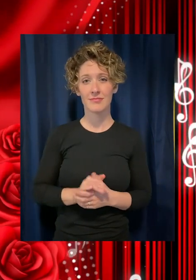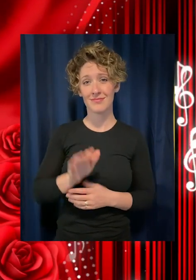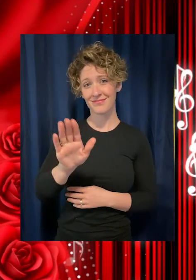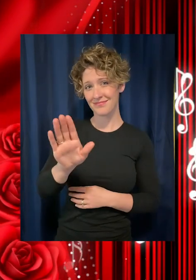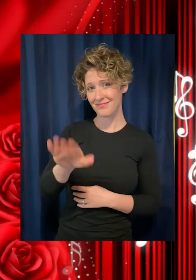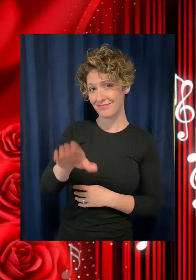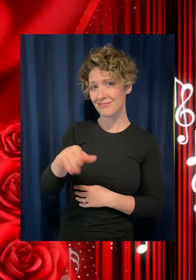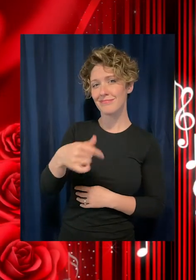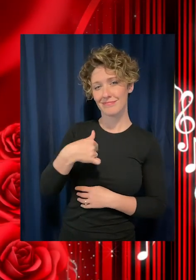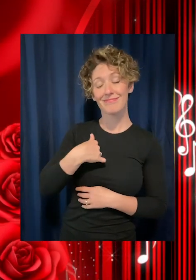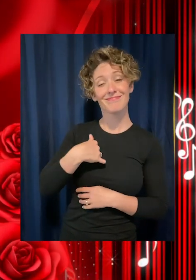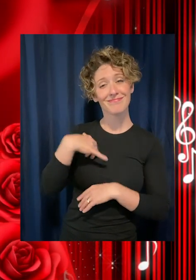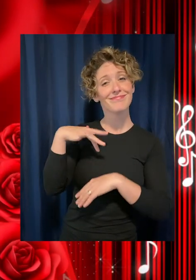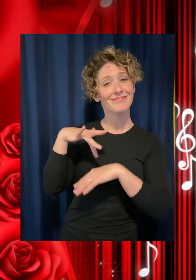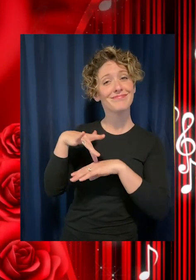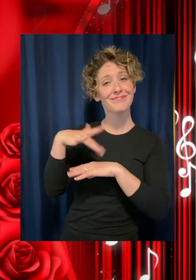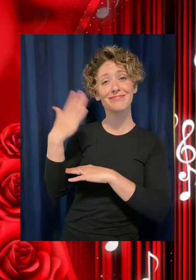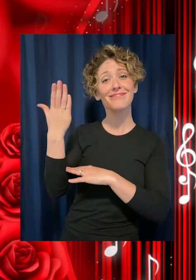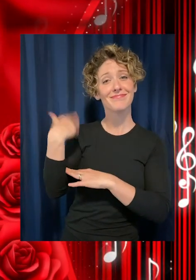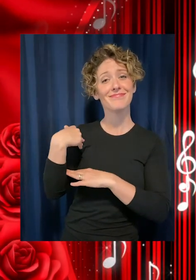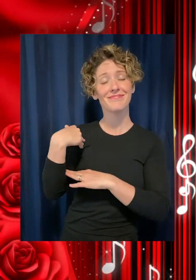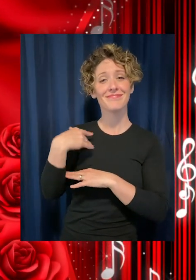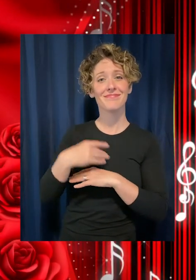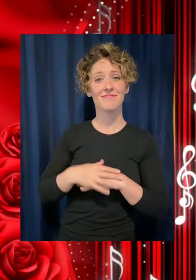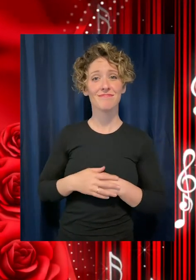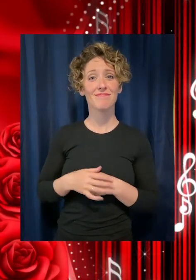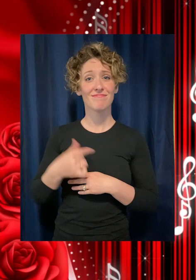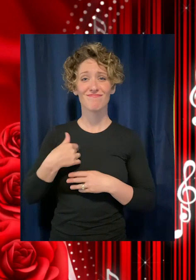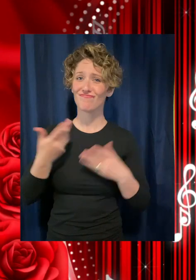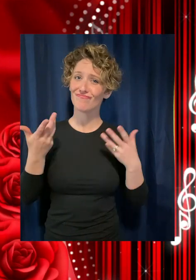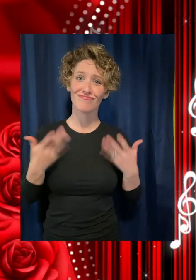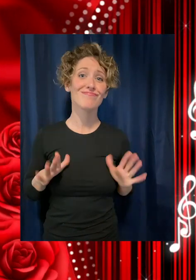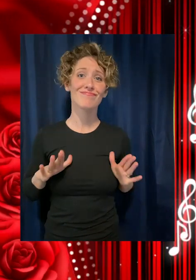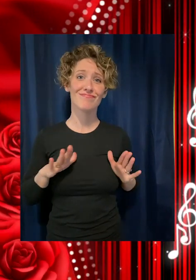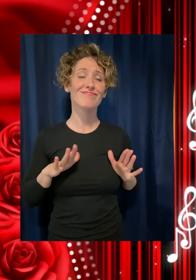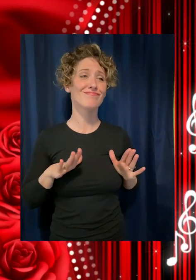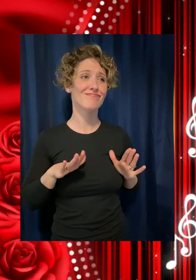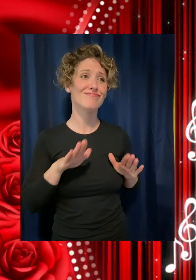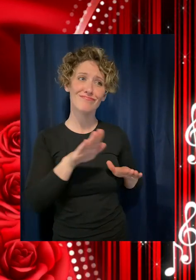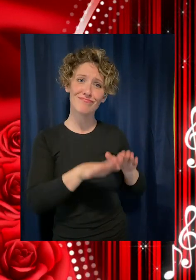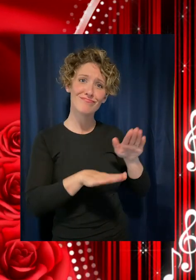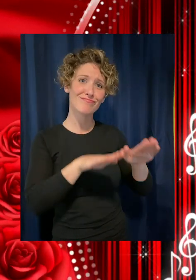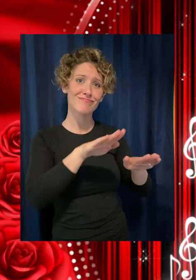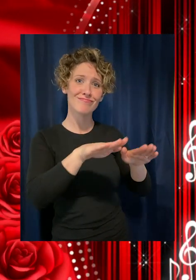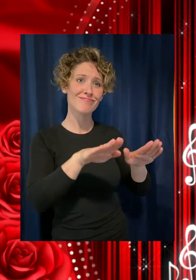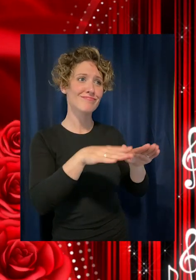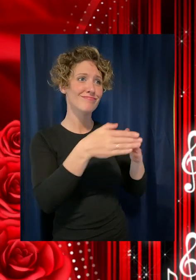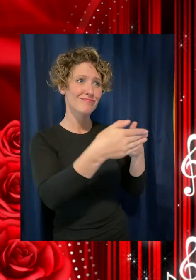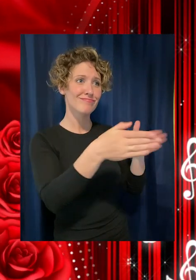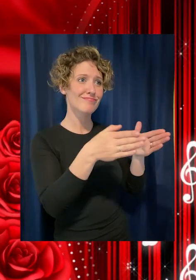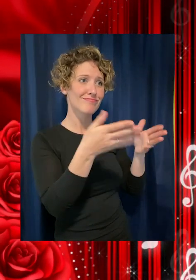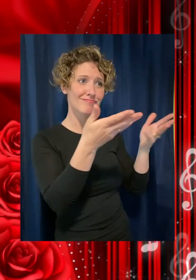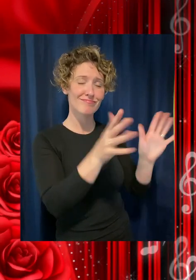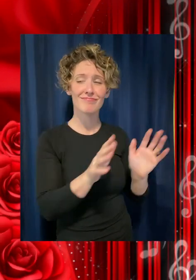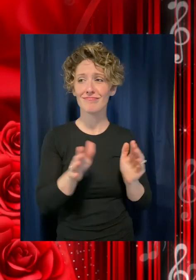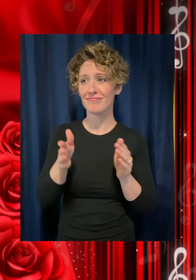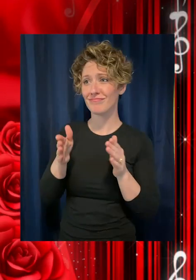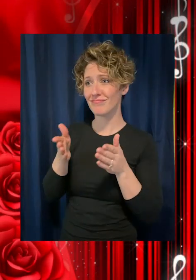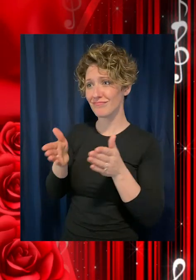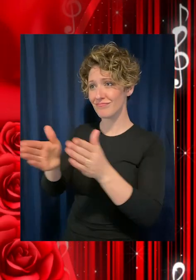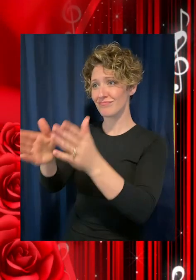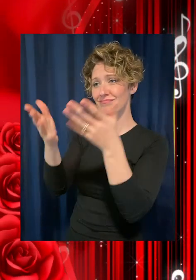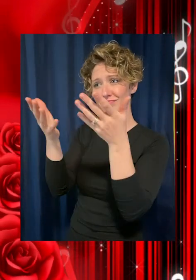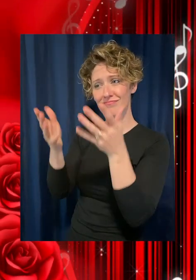Baby, I've been here before. I know this room and I've walked this floor. I used